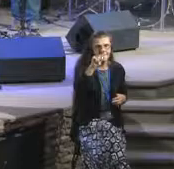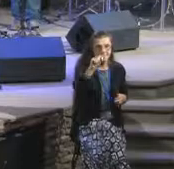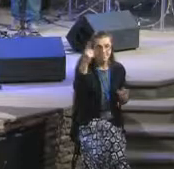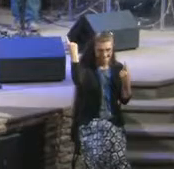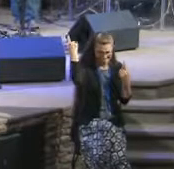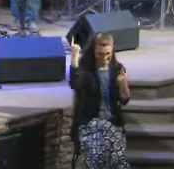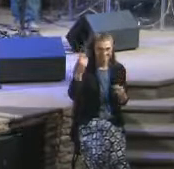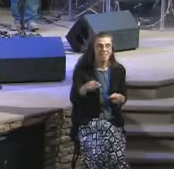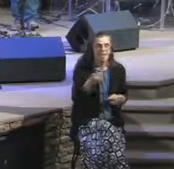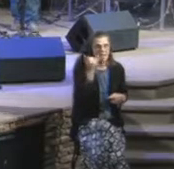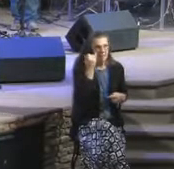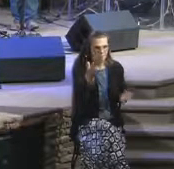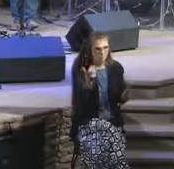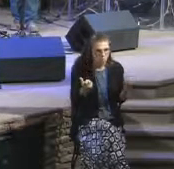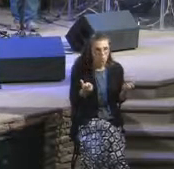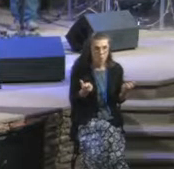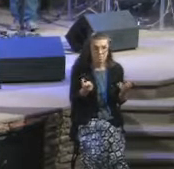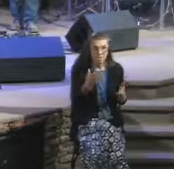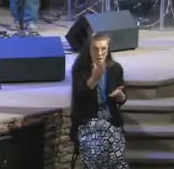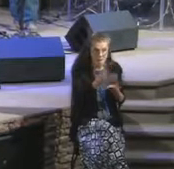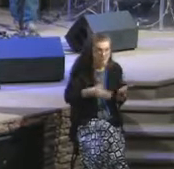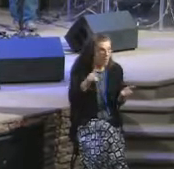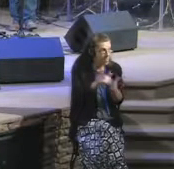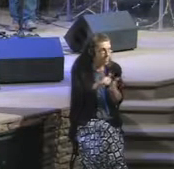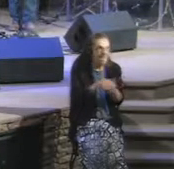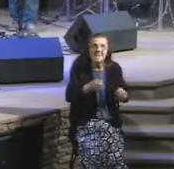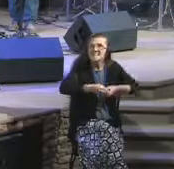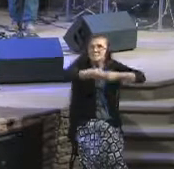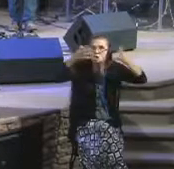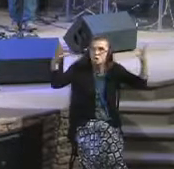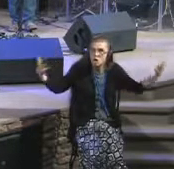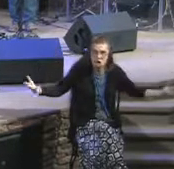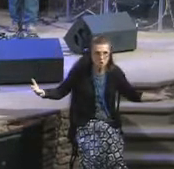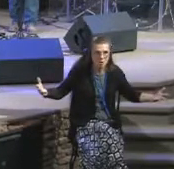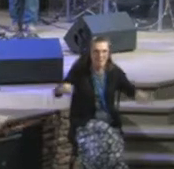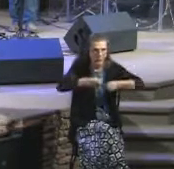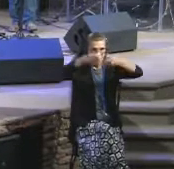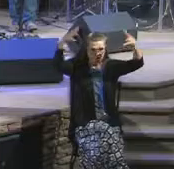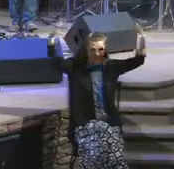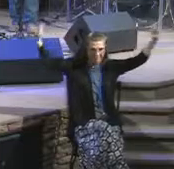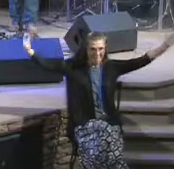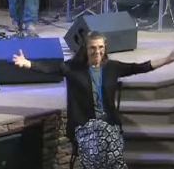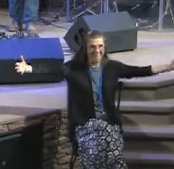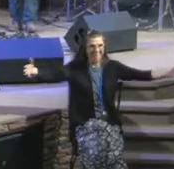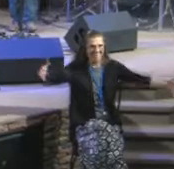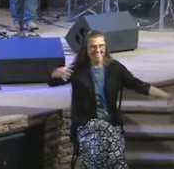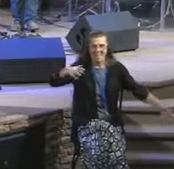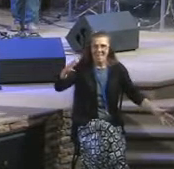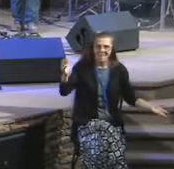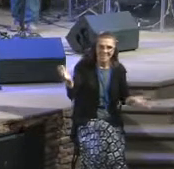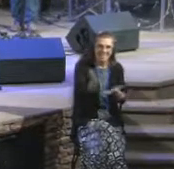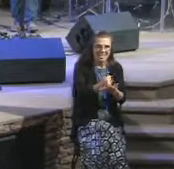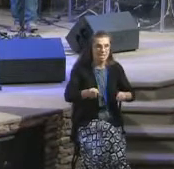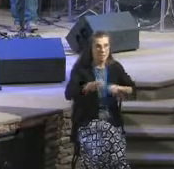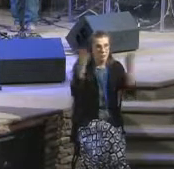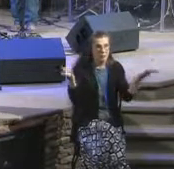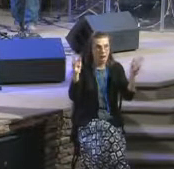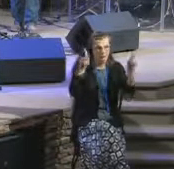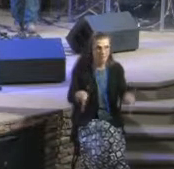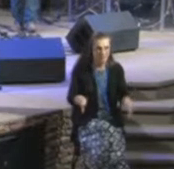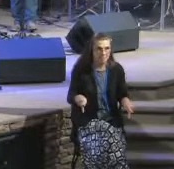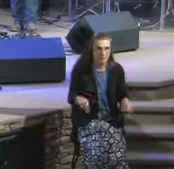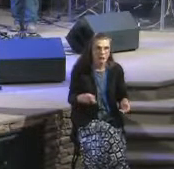opportunity to be a part of that? If you have, you know it is huge. Amen. It's big. It's a big undertaking. It takes a lot of people. It